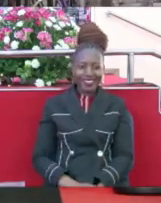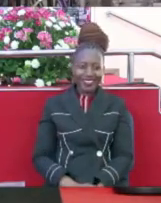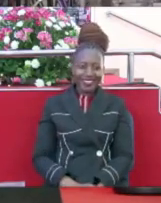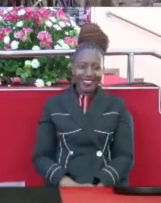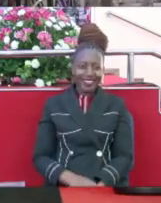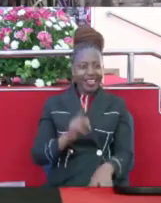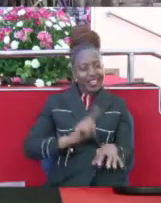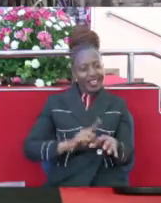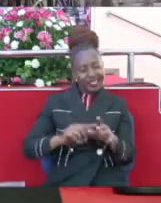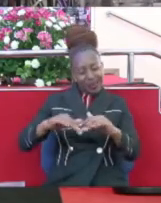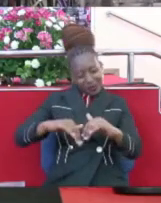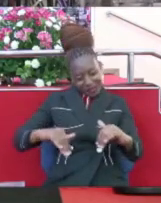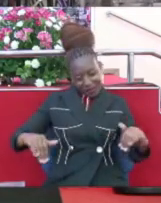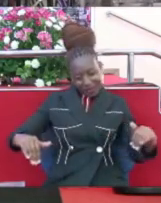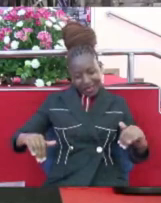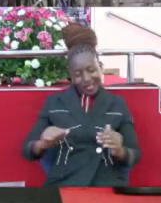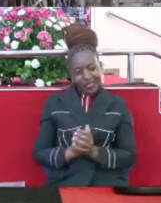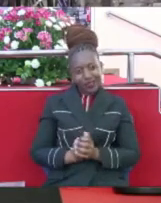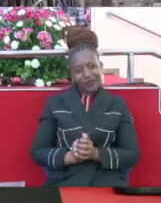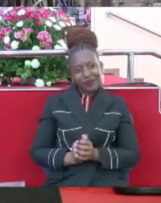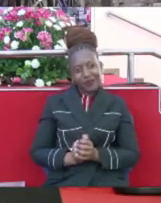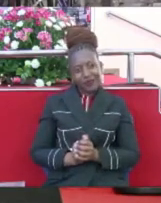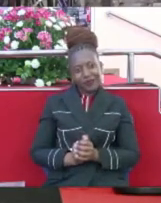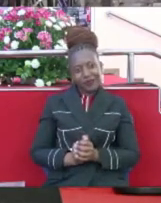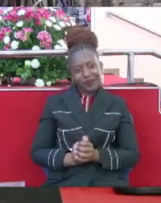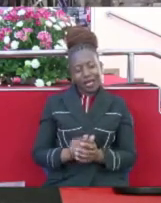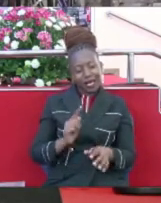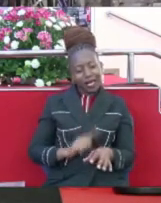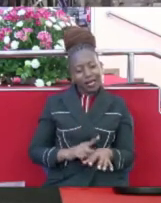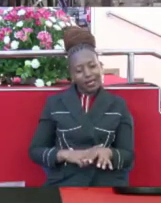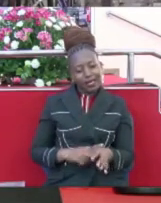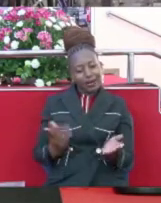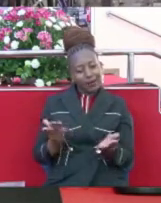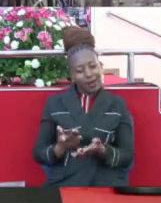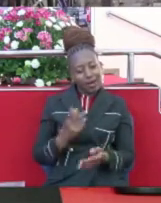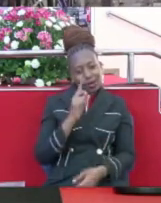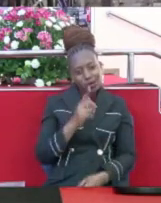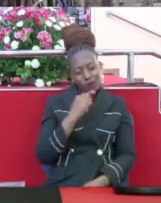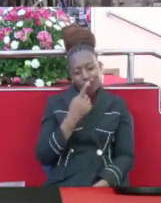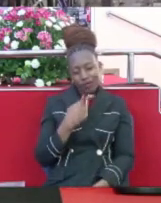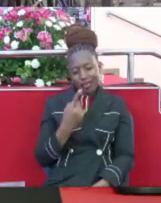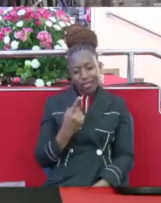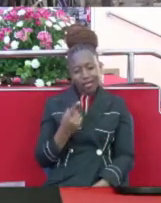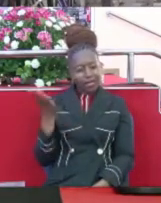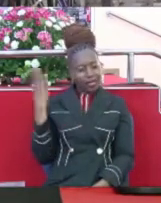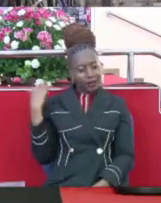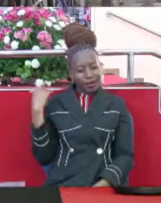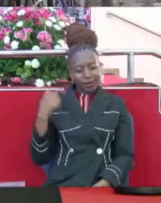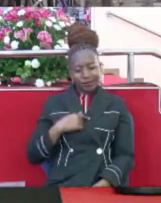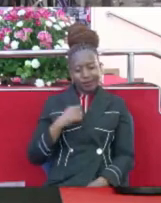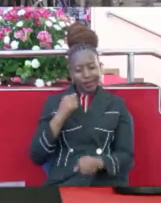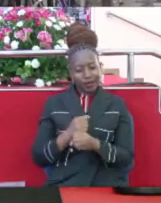of separation. Wakati wa utenganisho. A time when you're going to say, I used to do 1, 2, 3, 4. Wakati